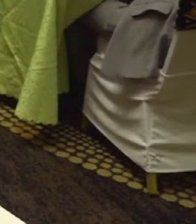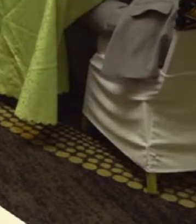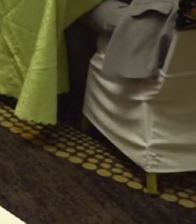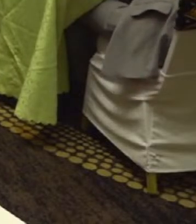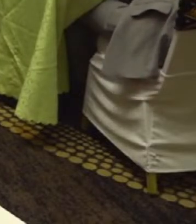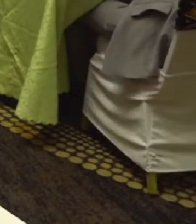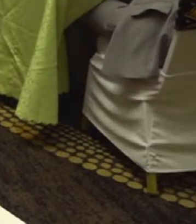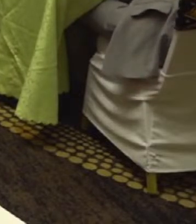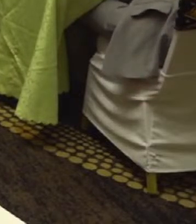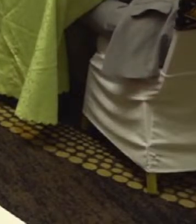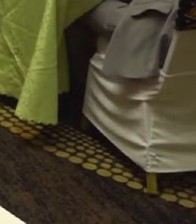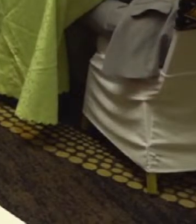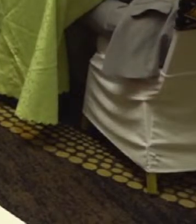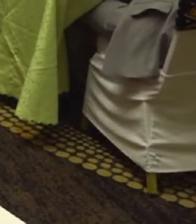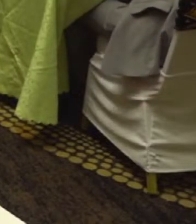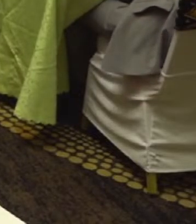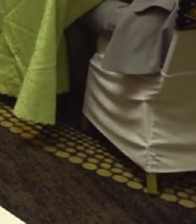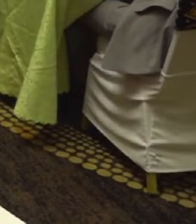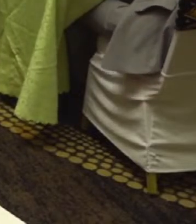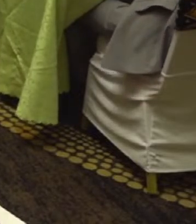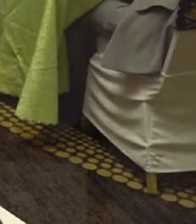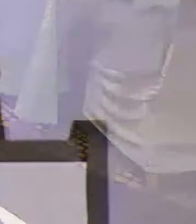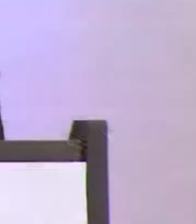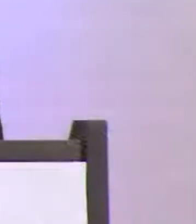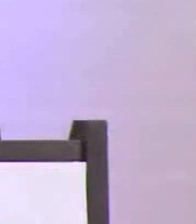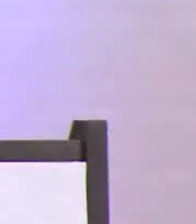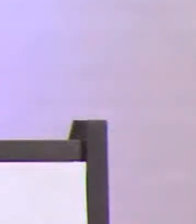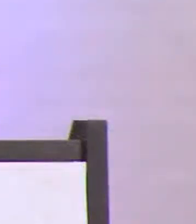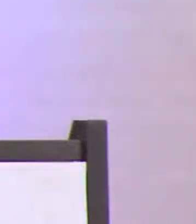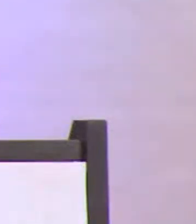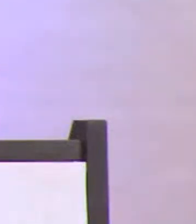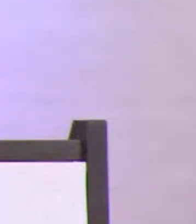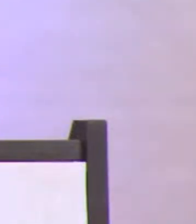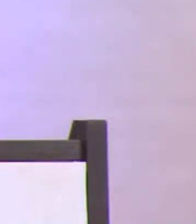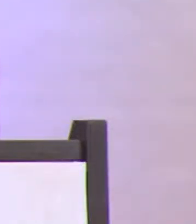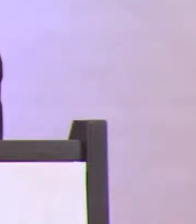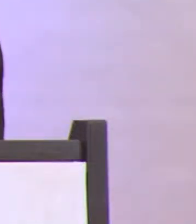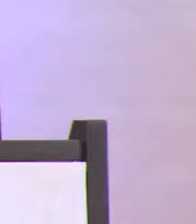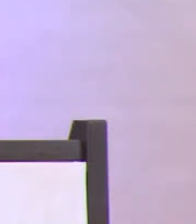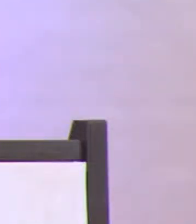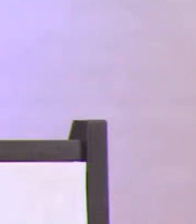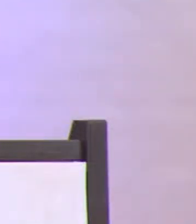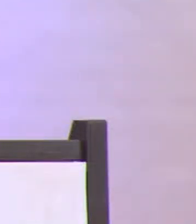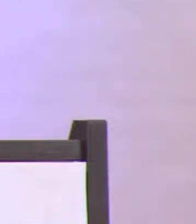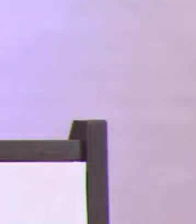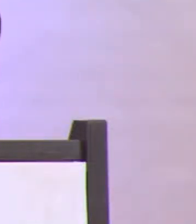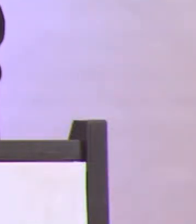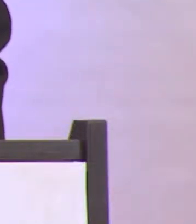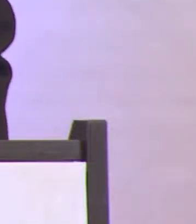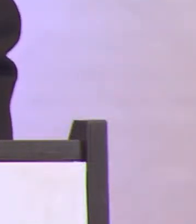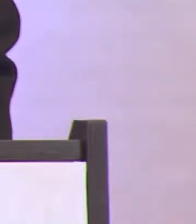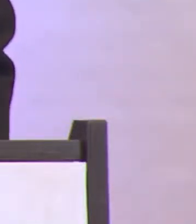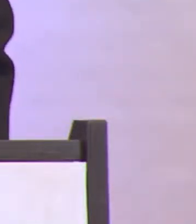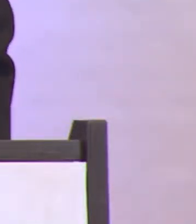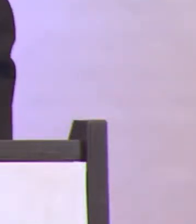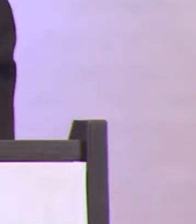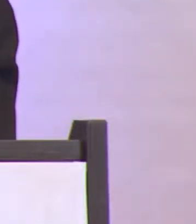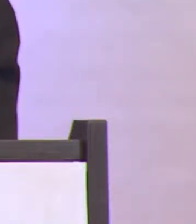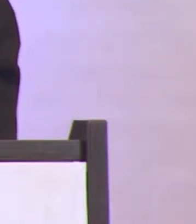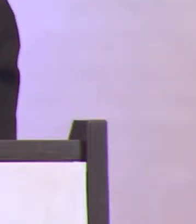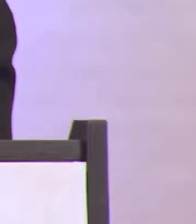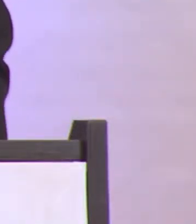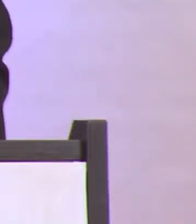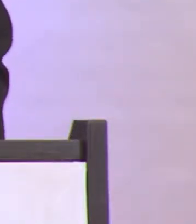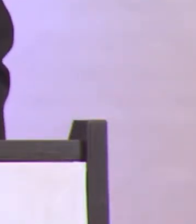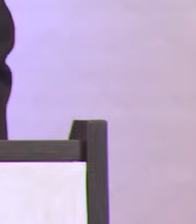So we'll proceed and come back at 10:40 for the first plenary session. The session will take place here